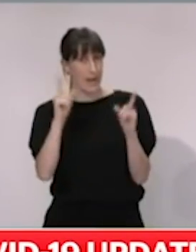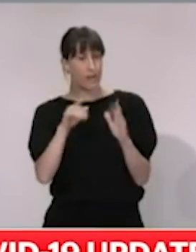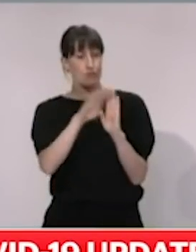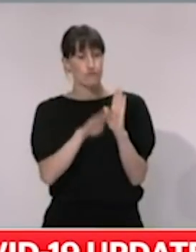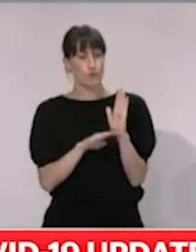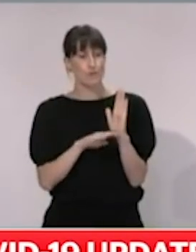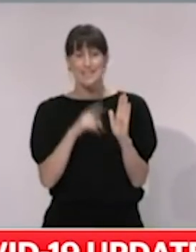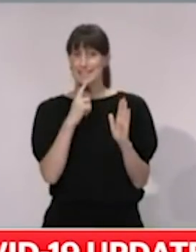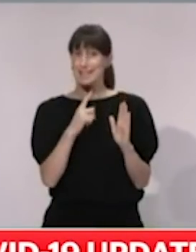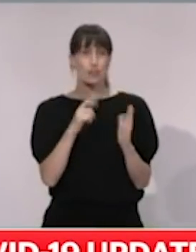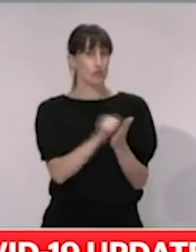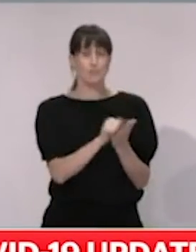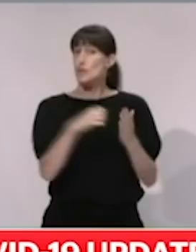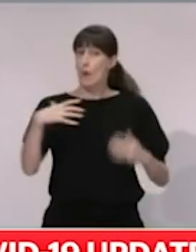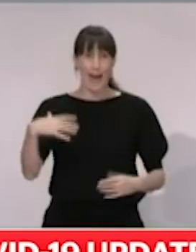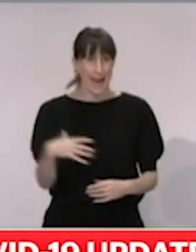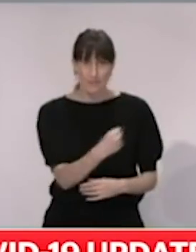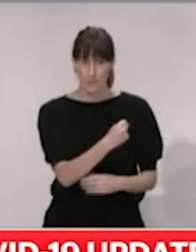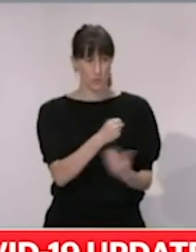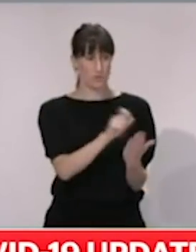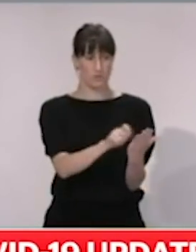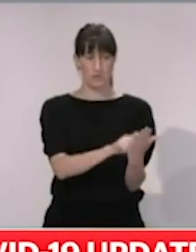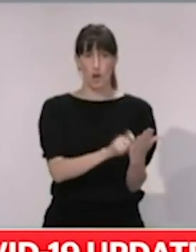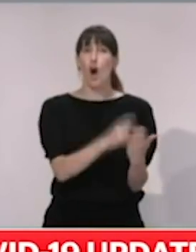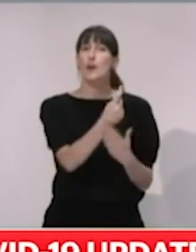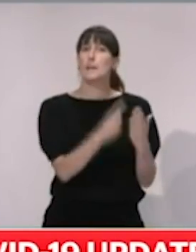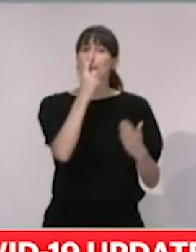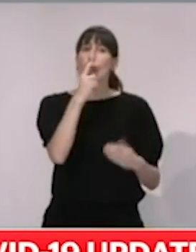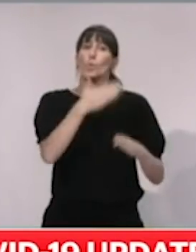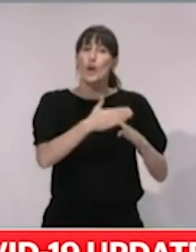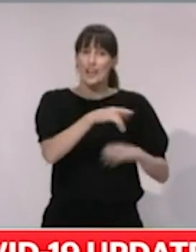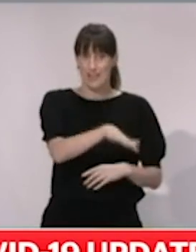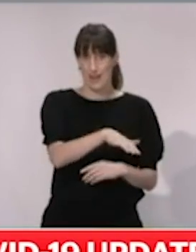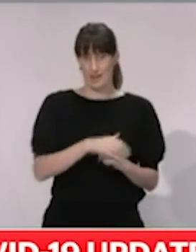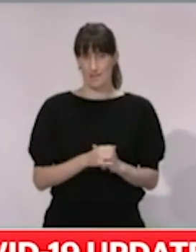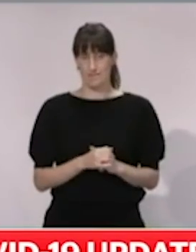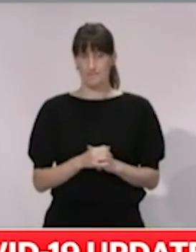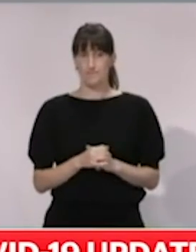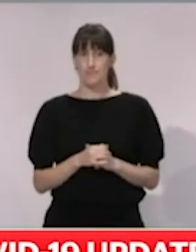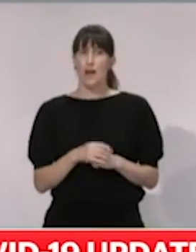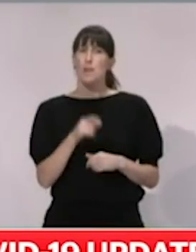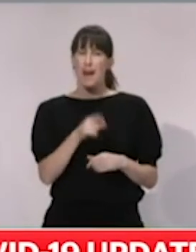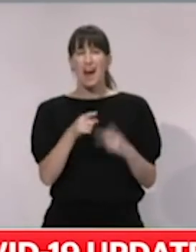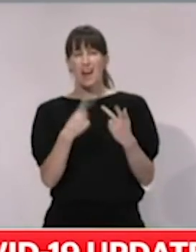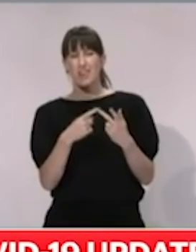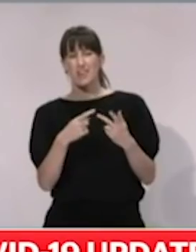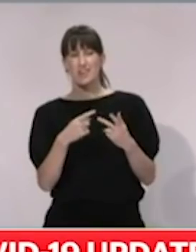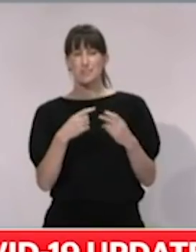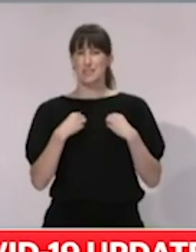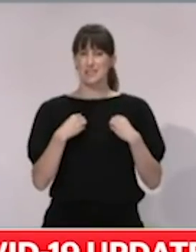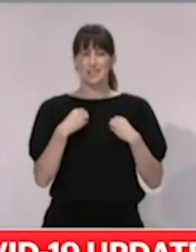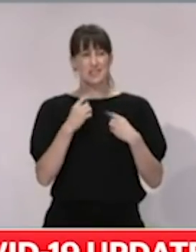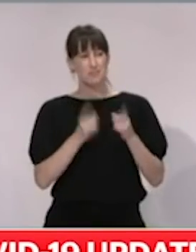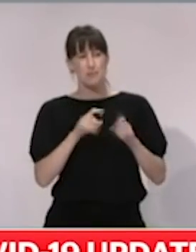reported breaches around retail premises have related to not maintaining correct distancing measures, something